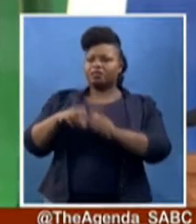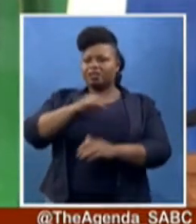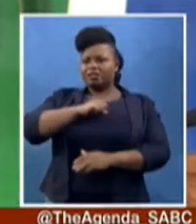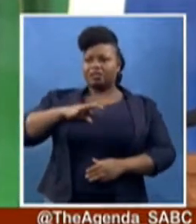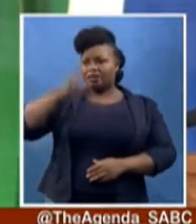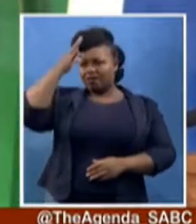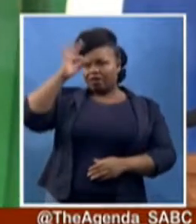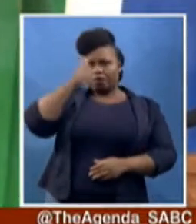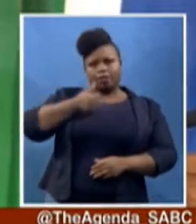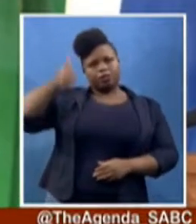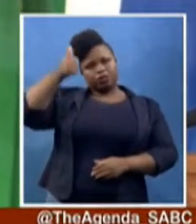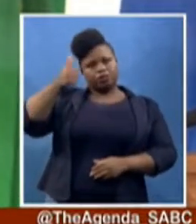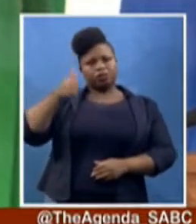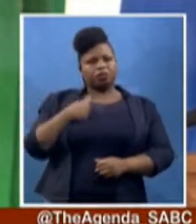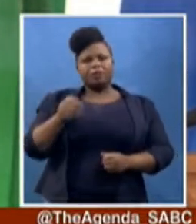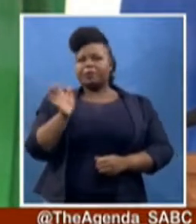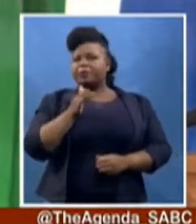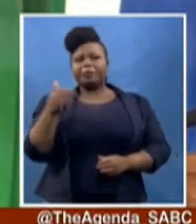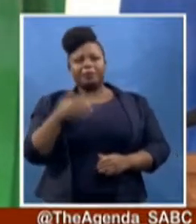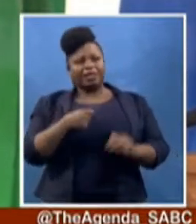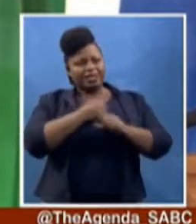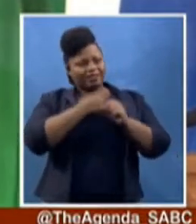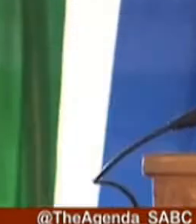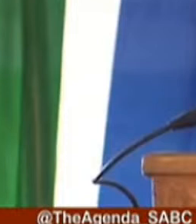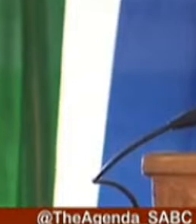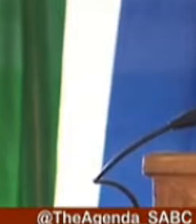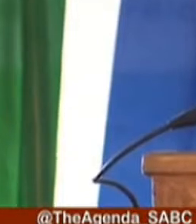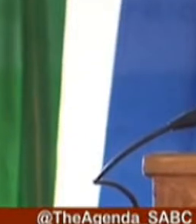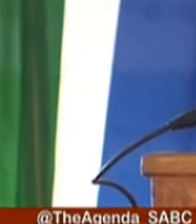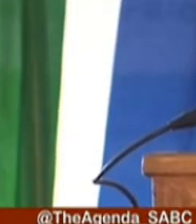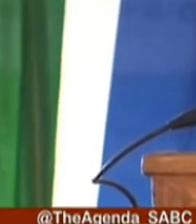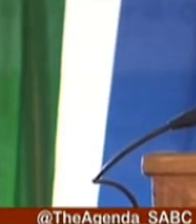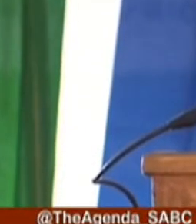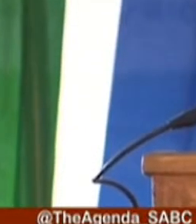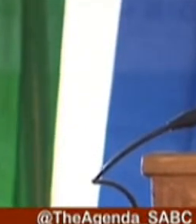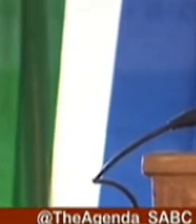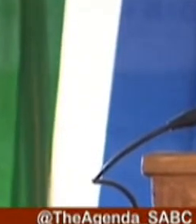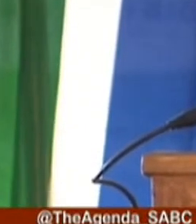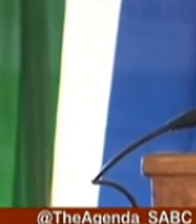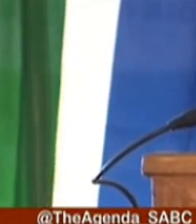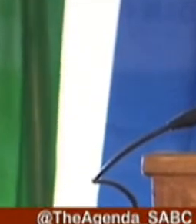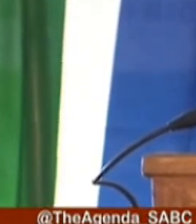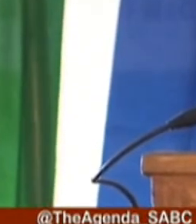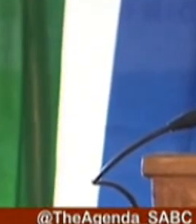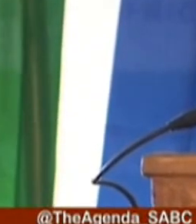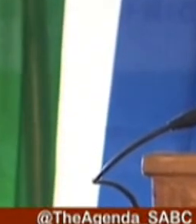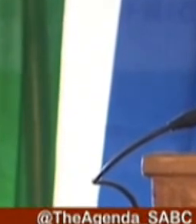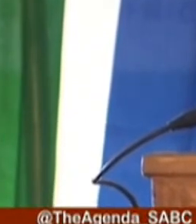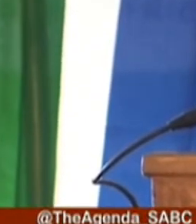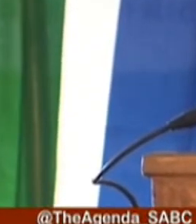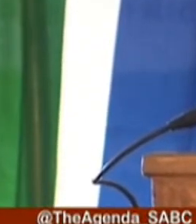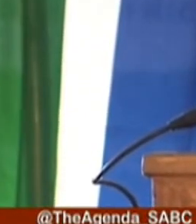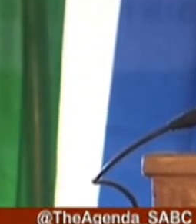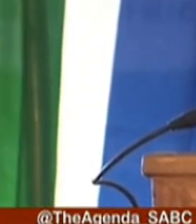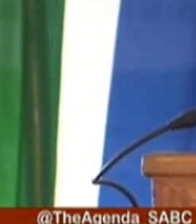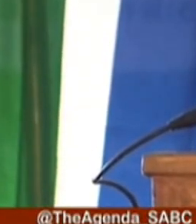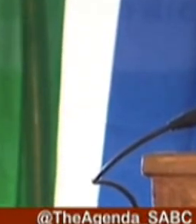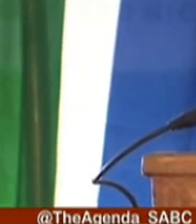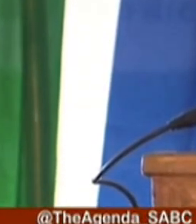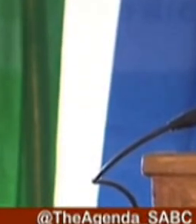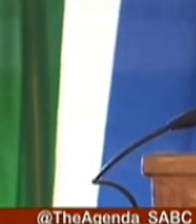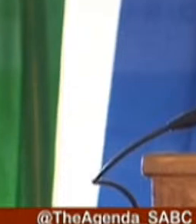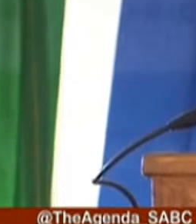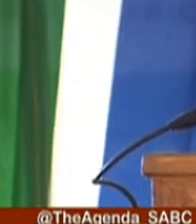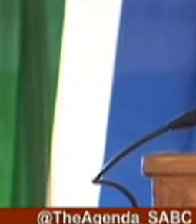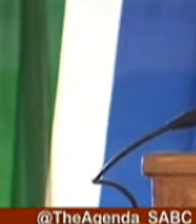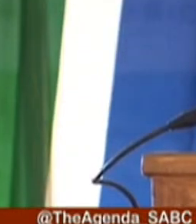state in order to misuse state power to enrich themselves or acquire any benefits that will otherwise not be due